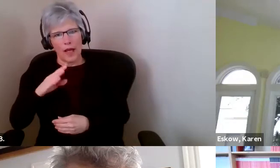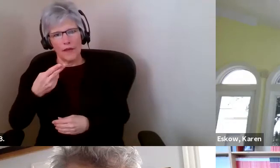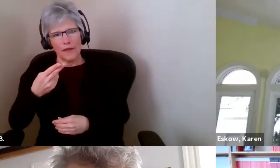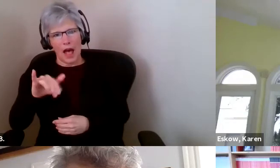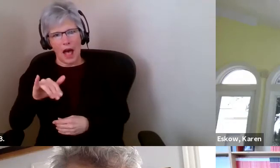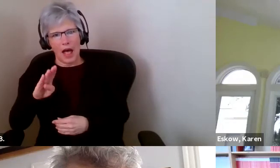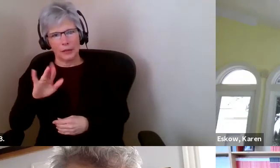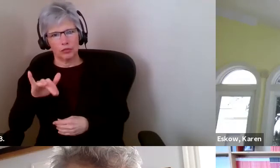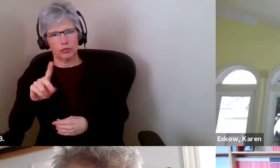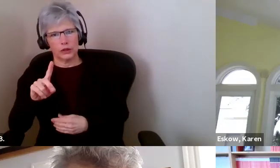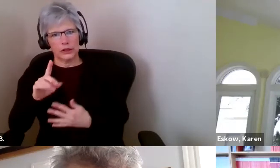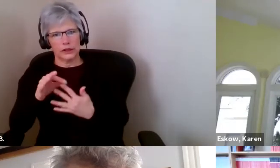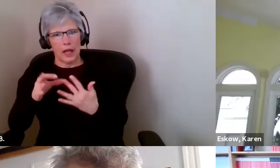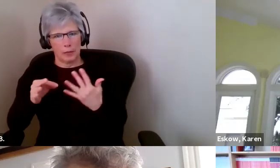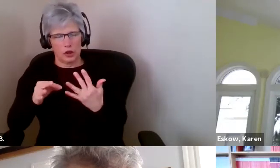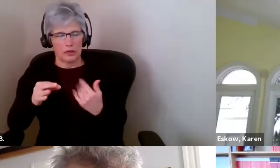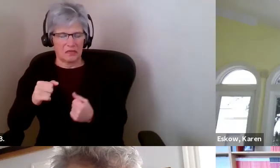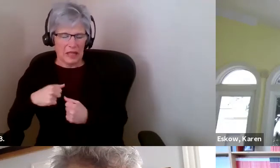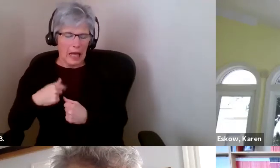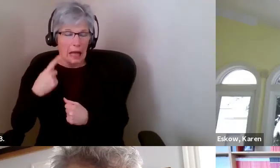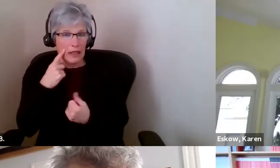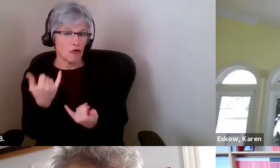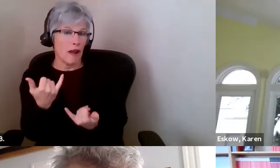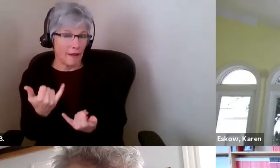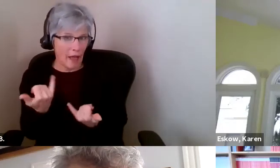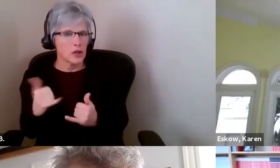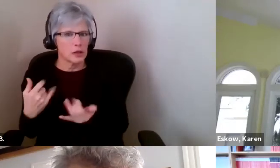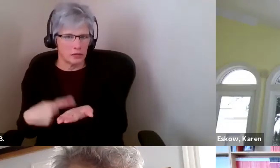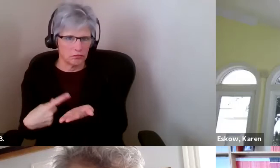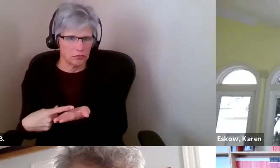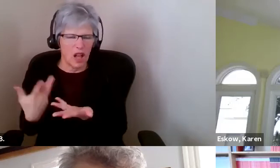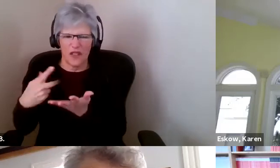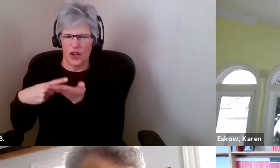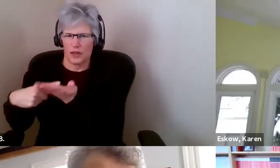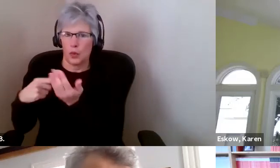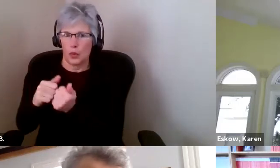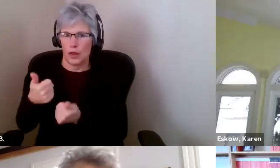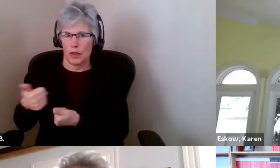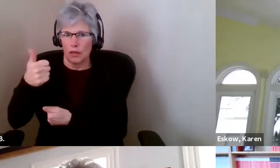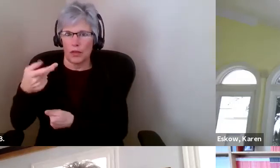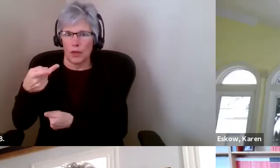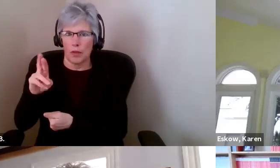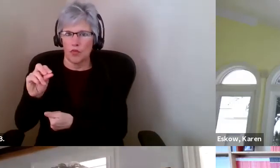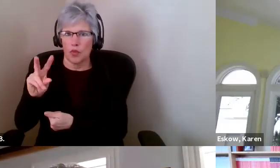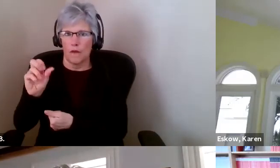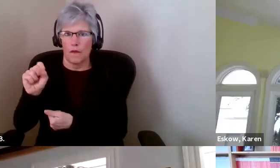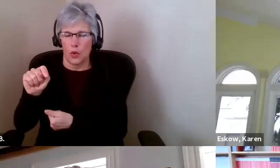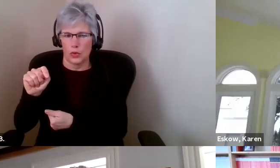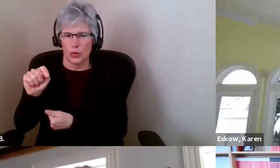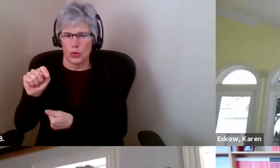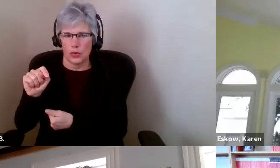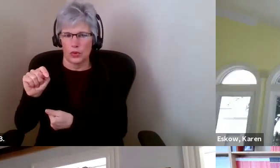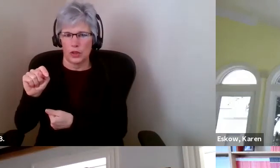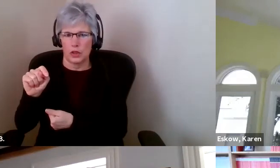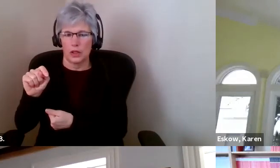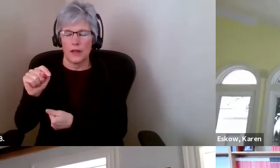I think that's very much on the table right now. I've talked to the provost already about our need to have, I want to